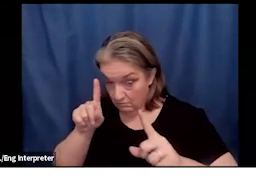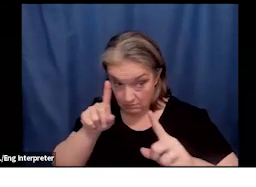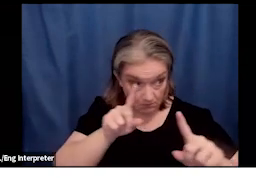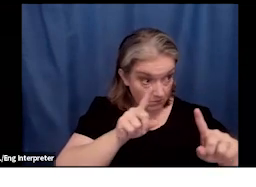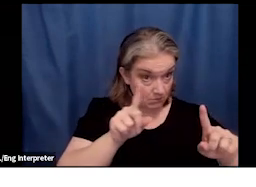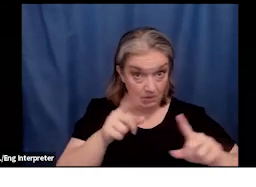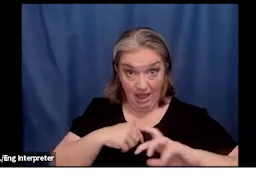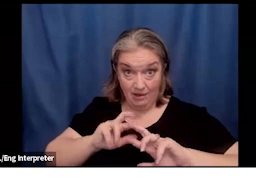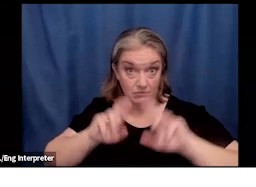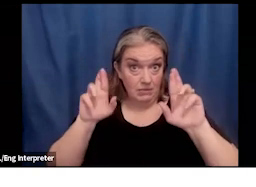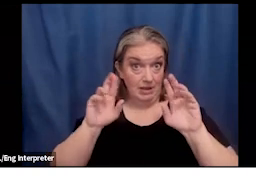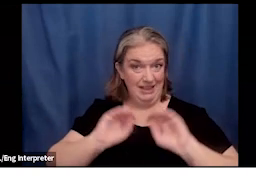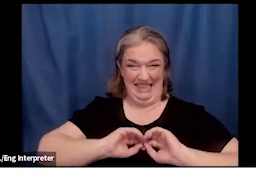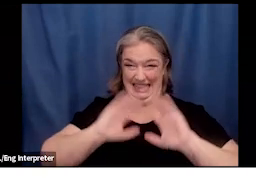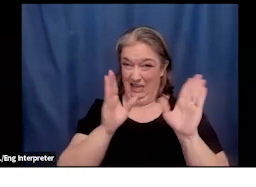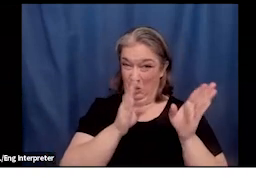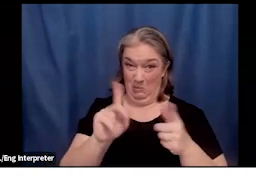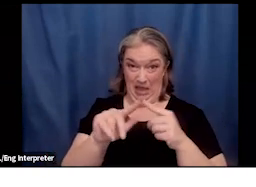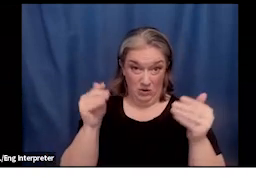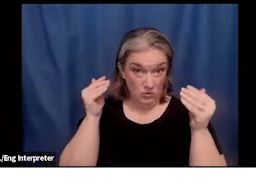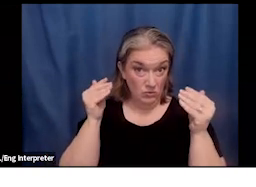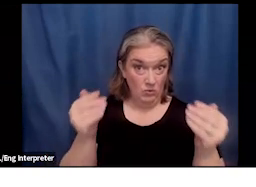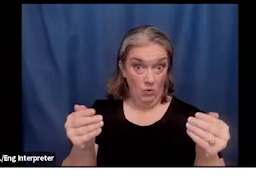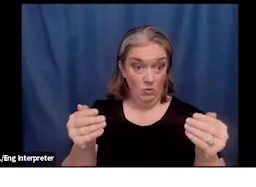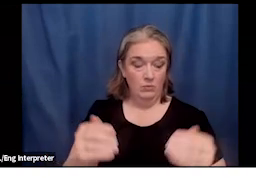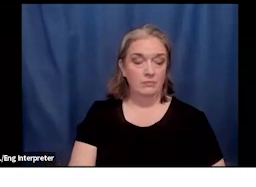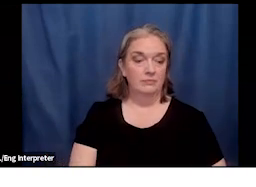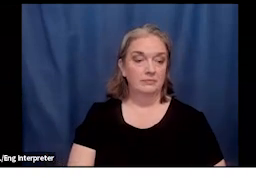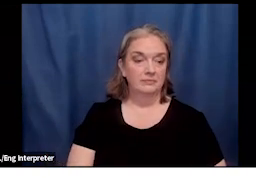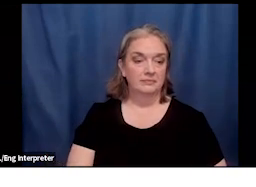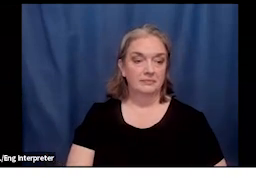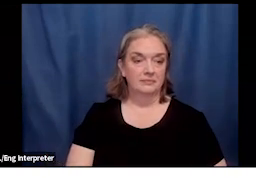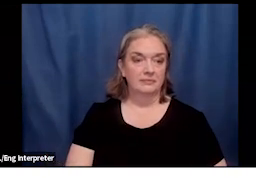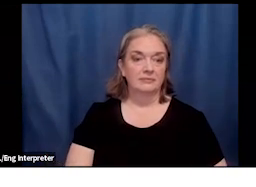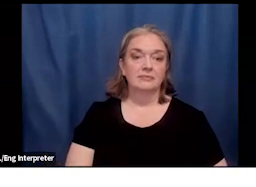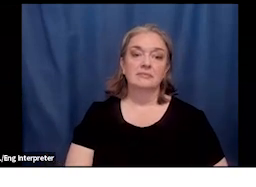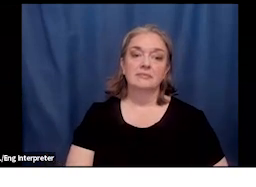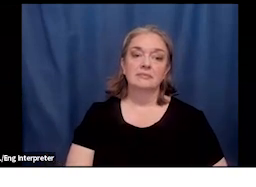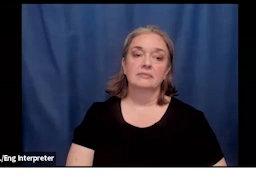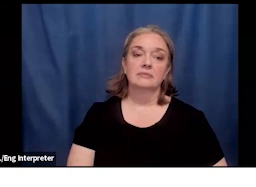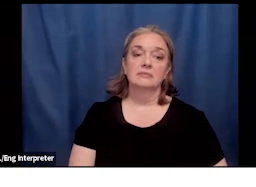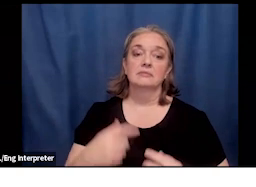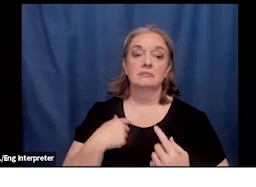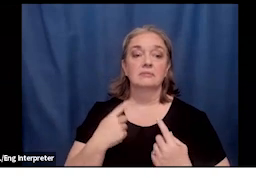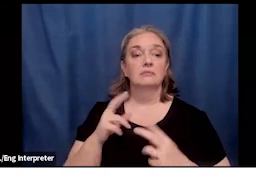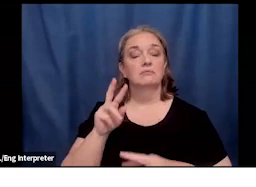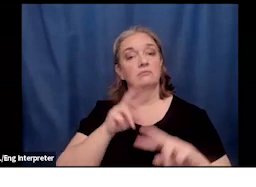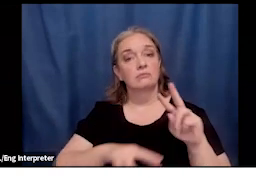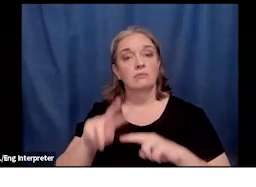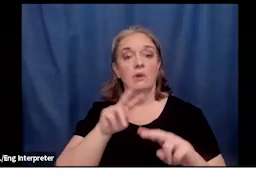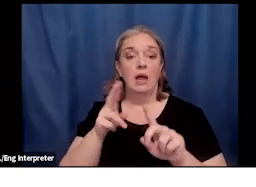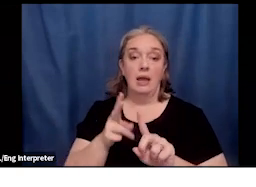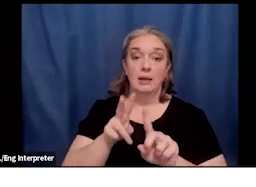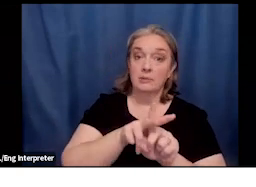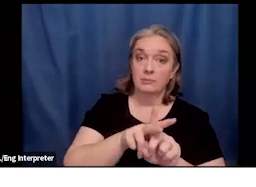clear plan for what you're going to do if you receive funding? We're also looking at implementation and